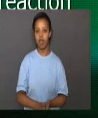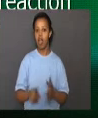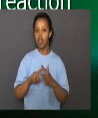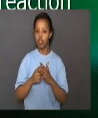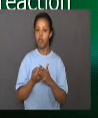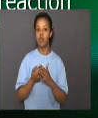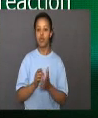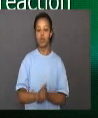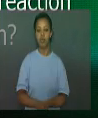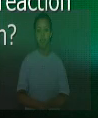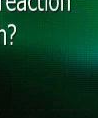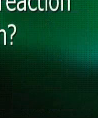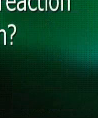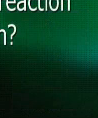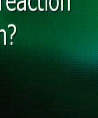Begin.